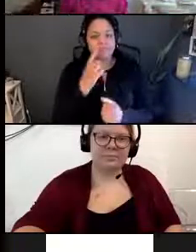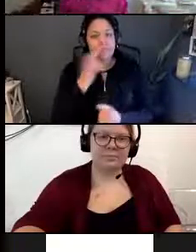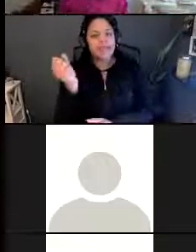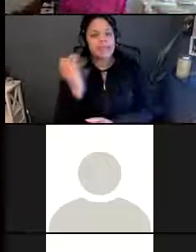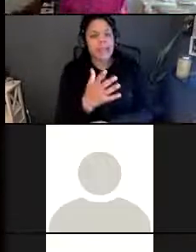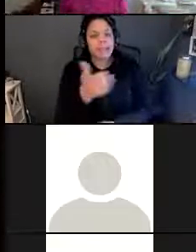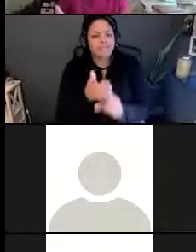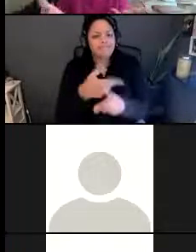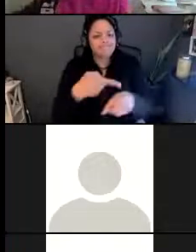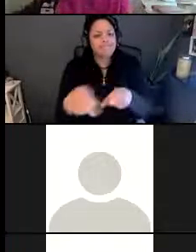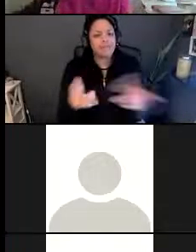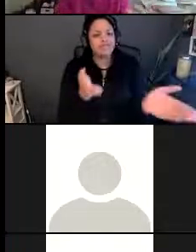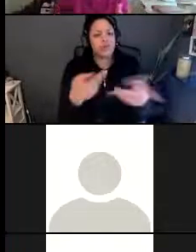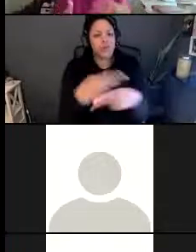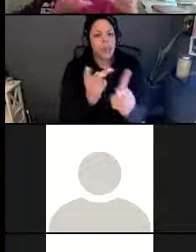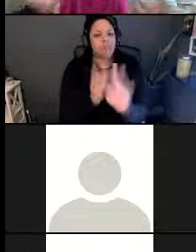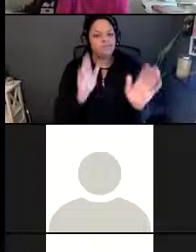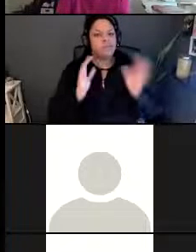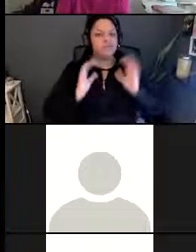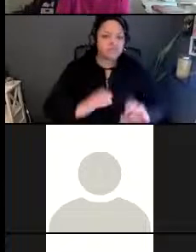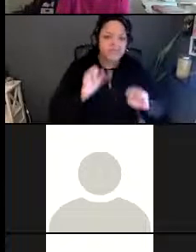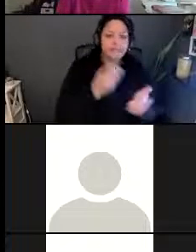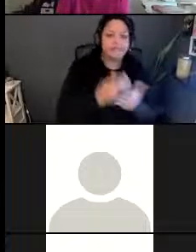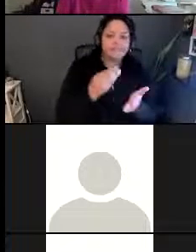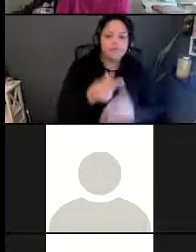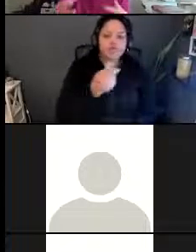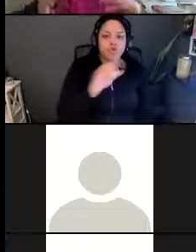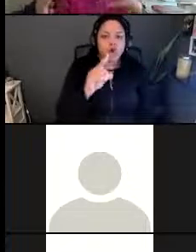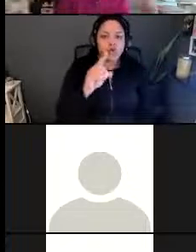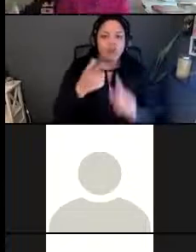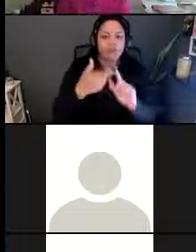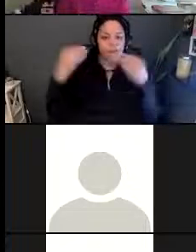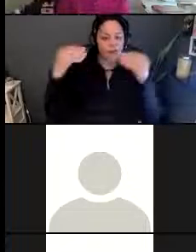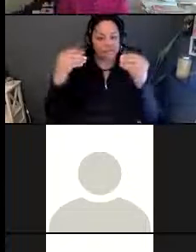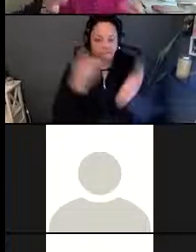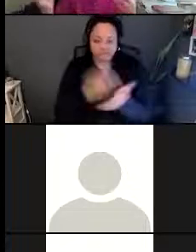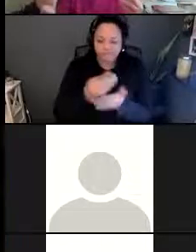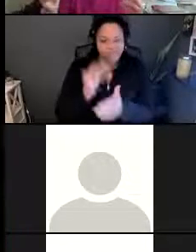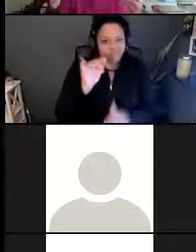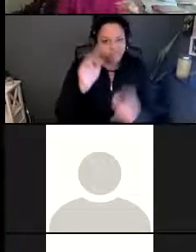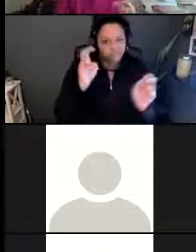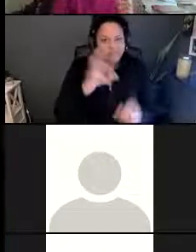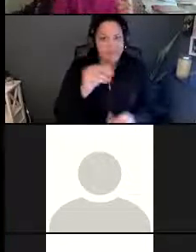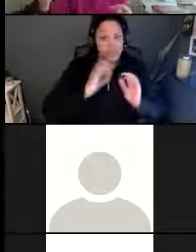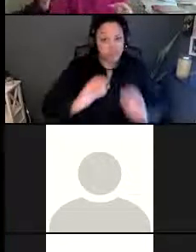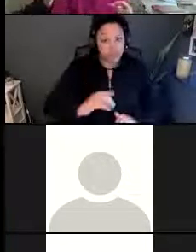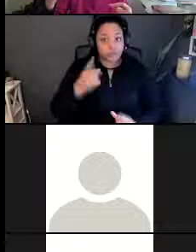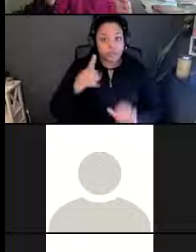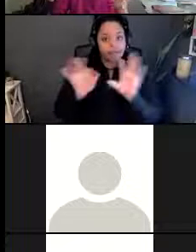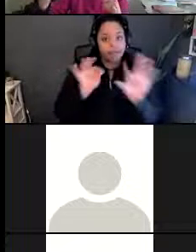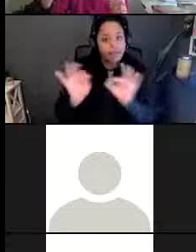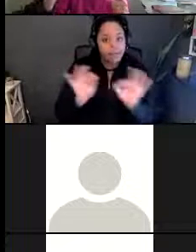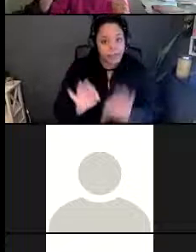product, a consumer good offered by the marketplace and selected by consumers who are able